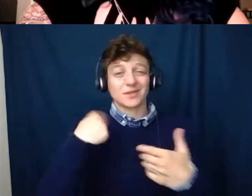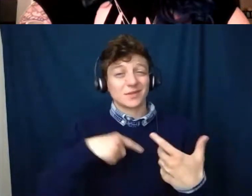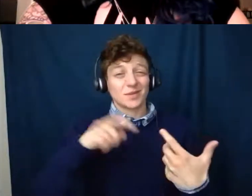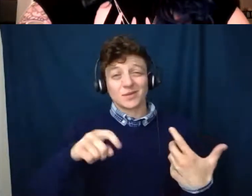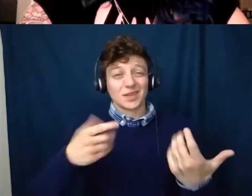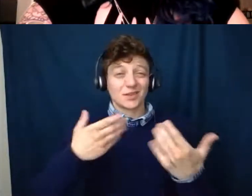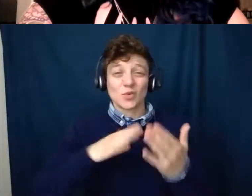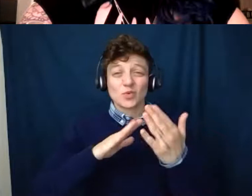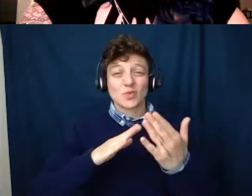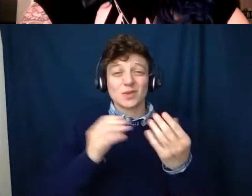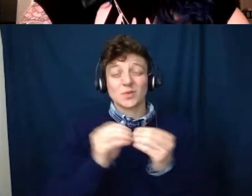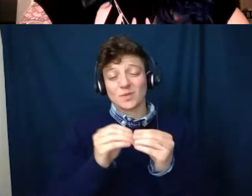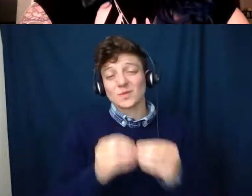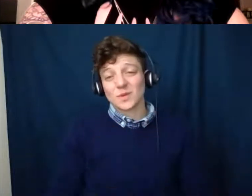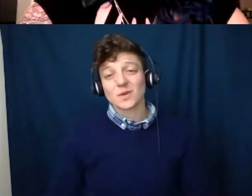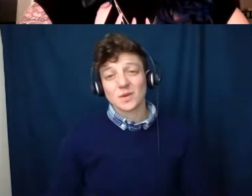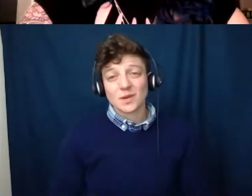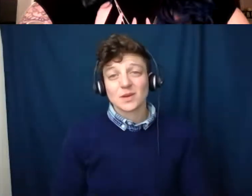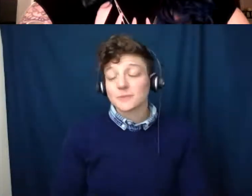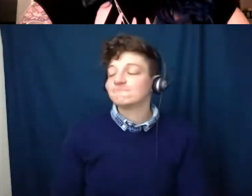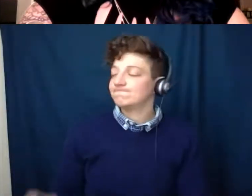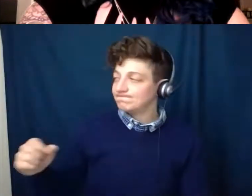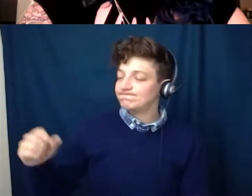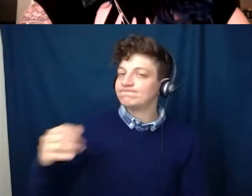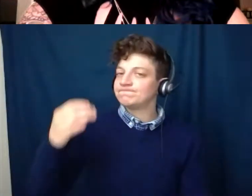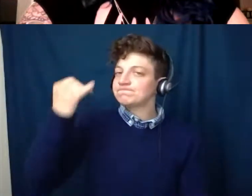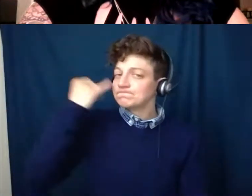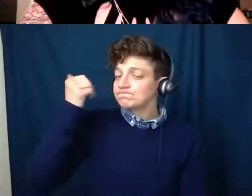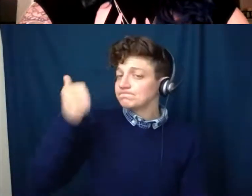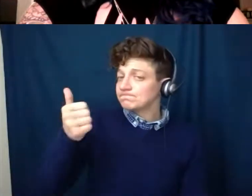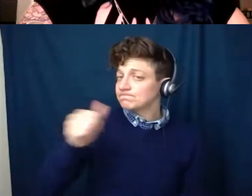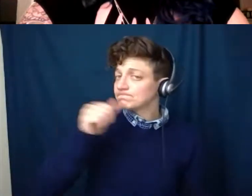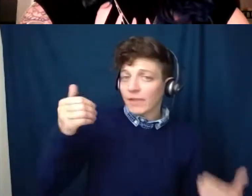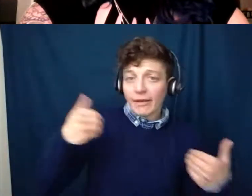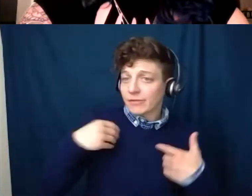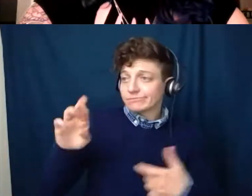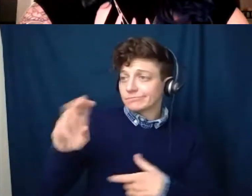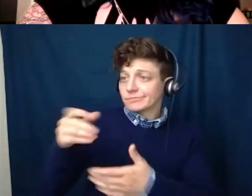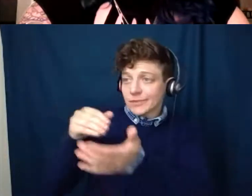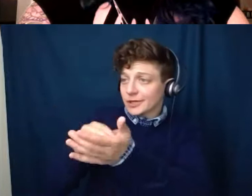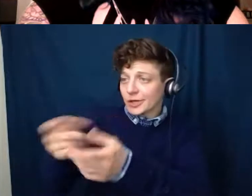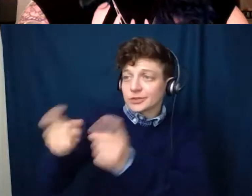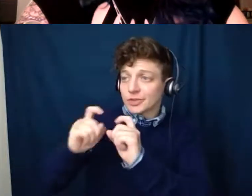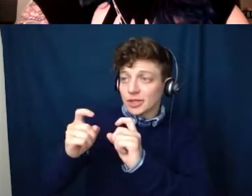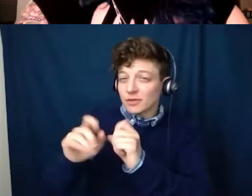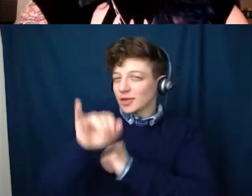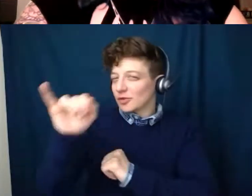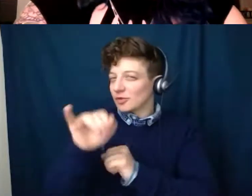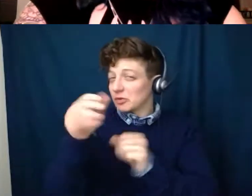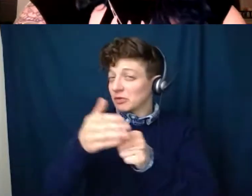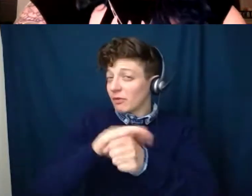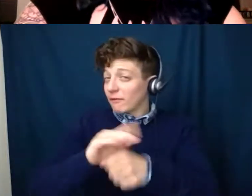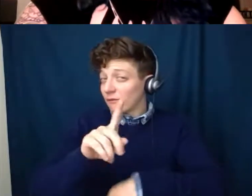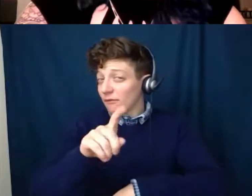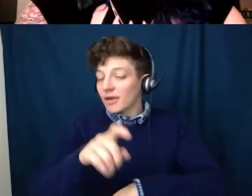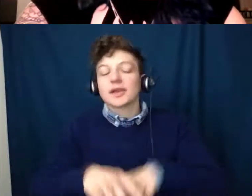addressing. For sure. And so even if you don't have a prescription for it, your insurance may still cover it.